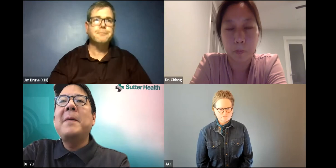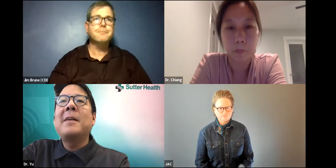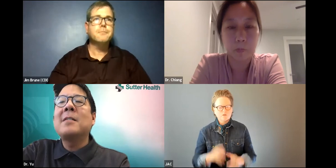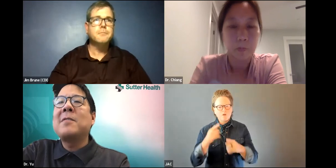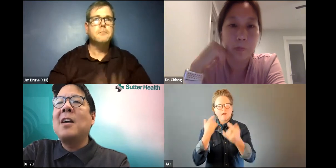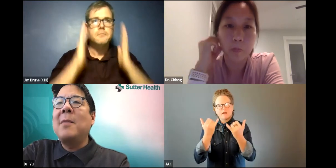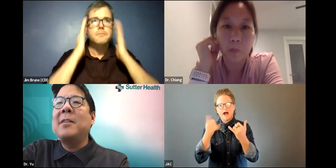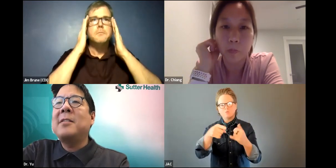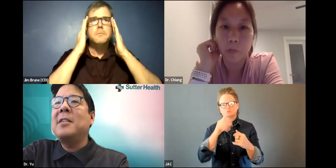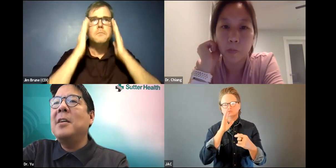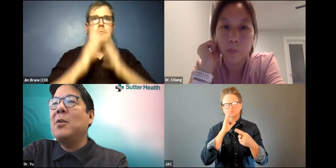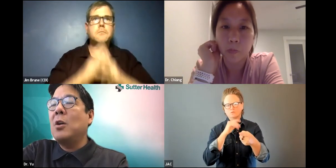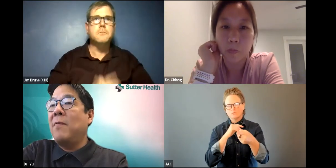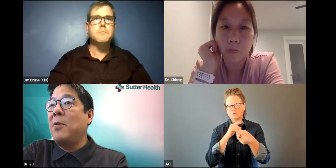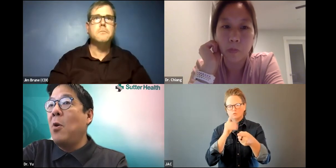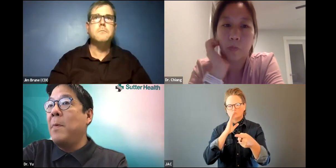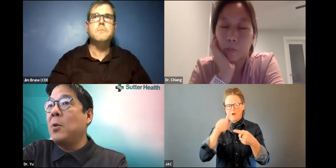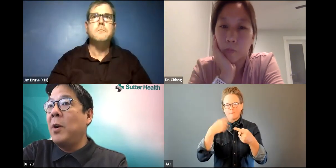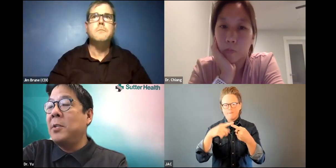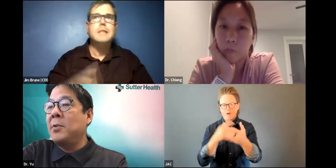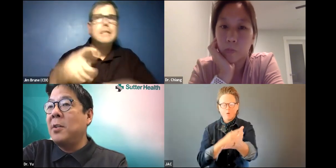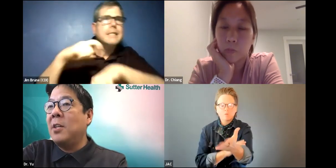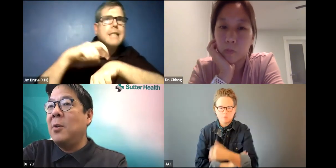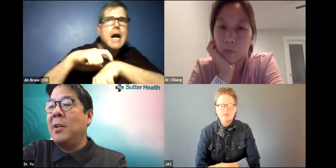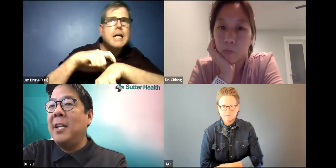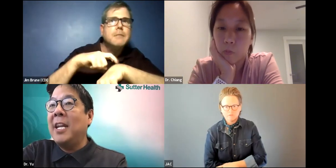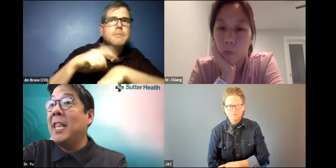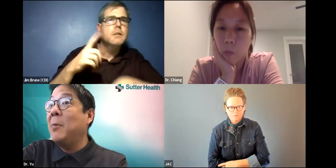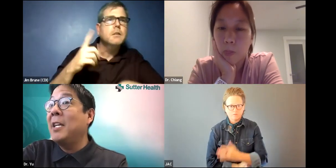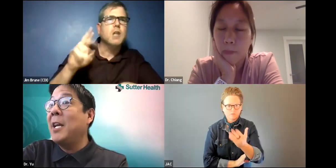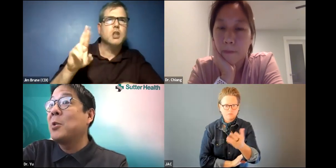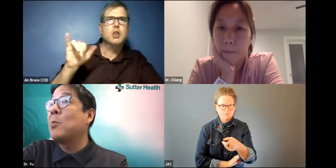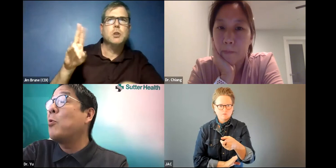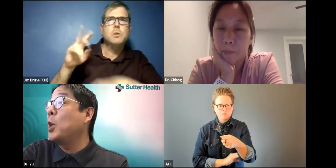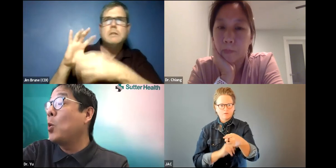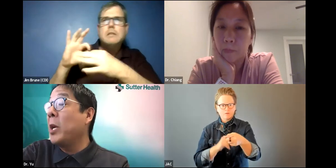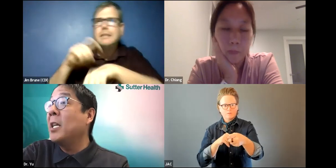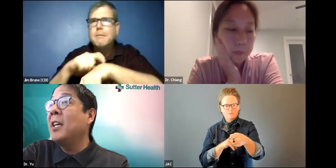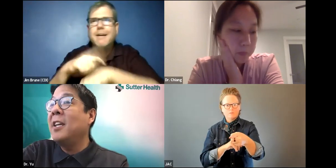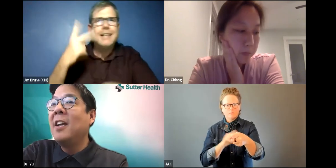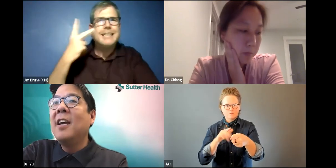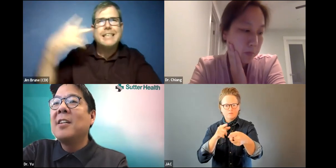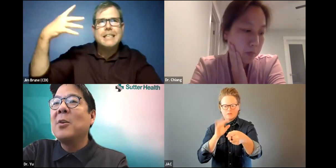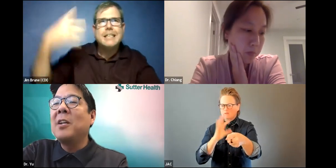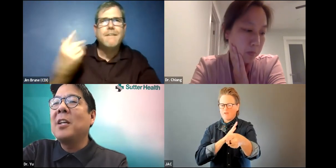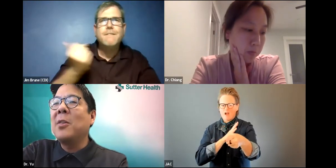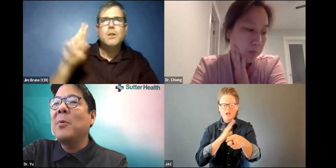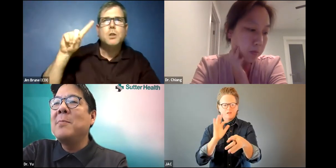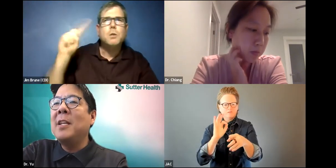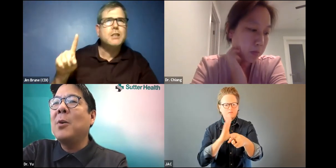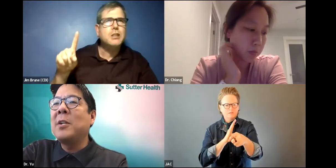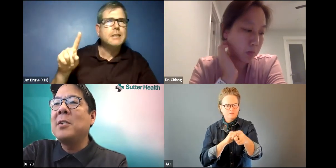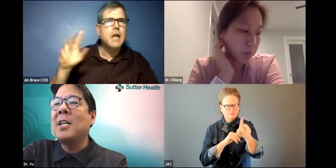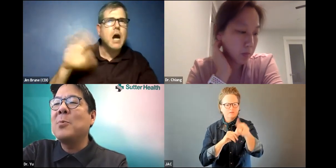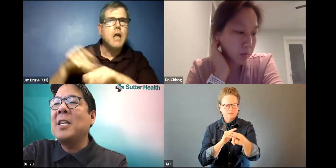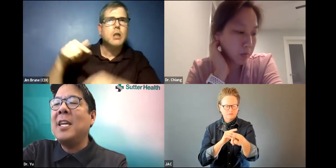So because of time, I see a few open questions on the Q&A that I think we can answer pretty quickly. So I want to get through as